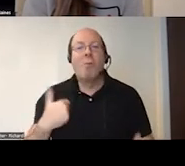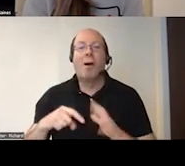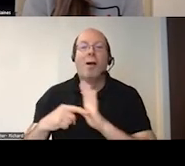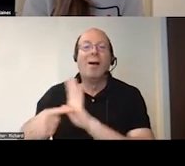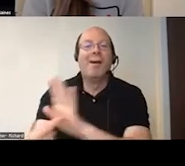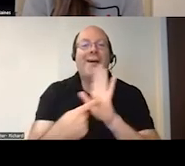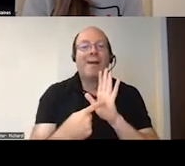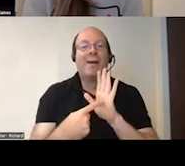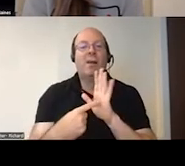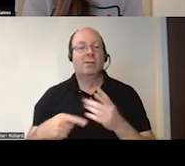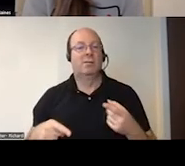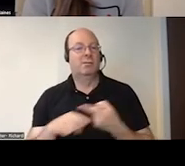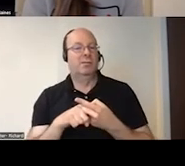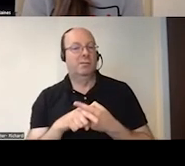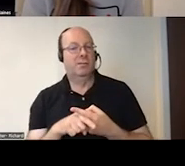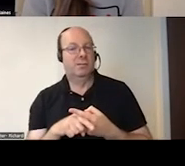But you know,